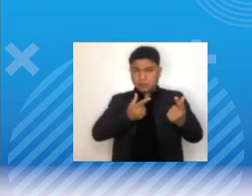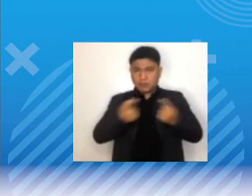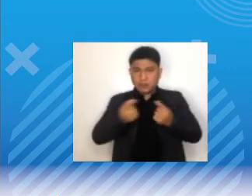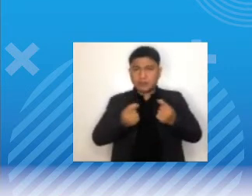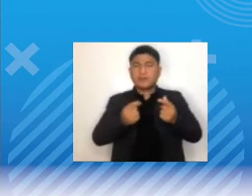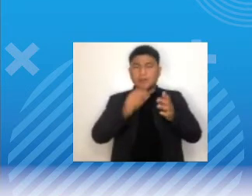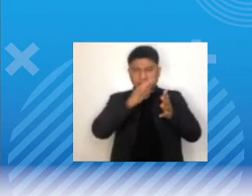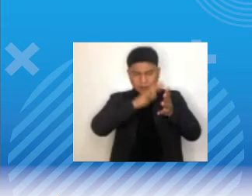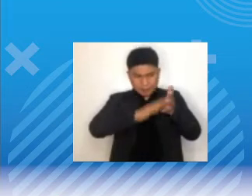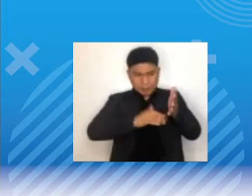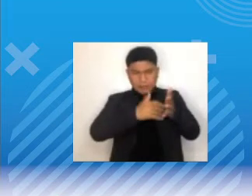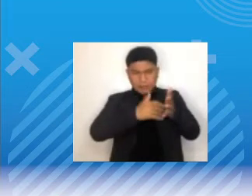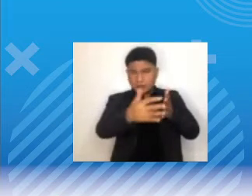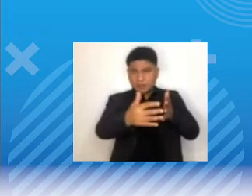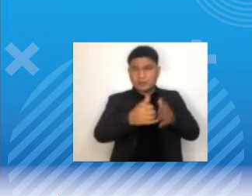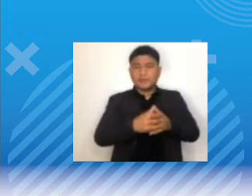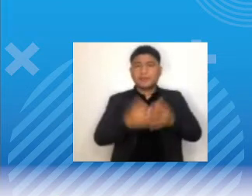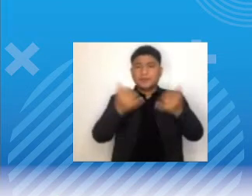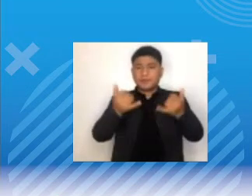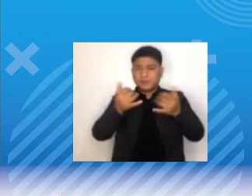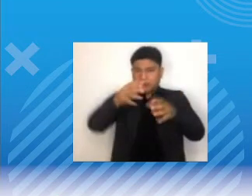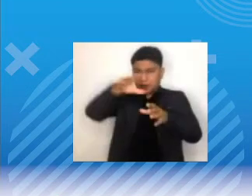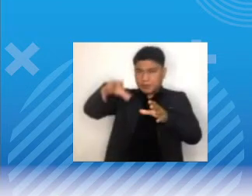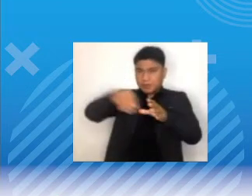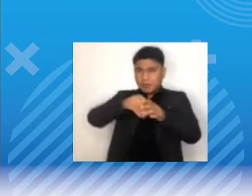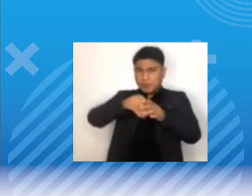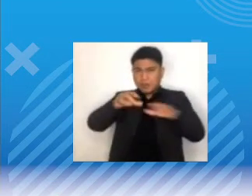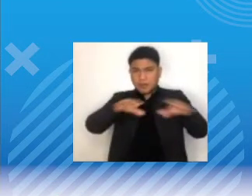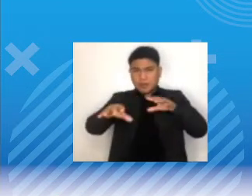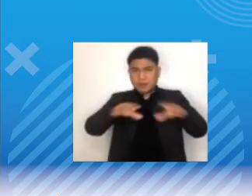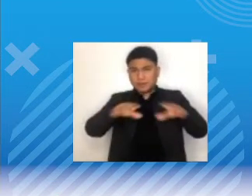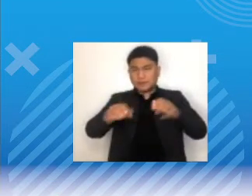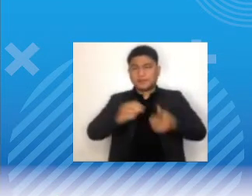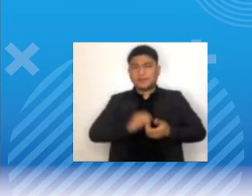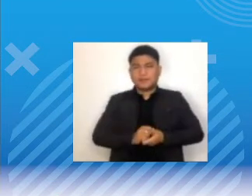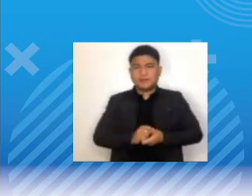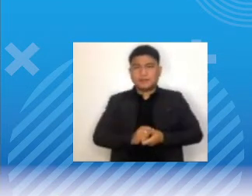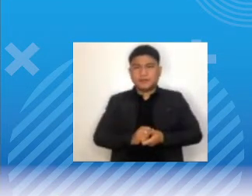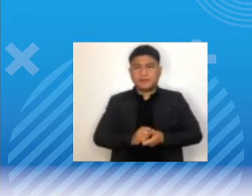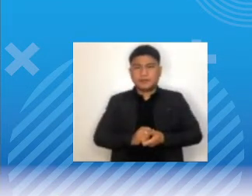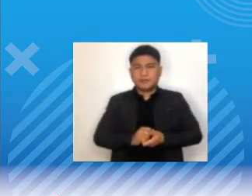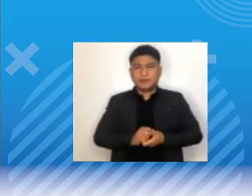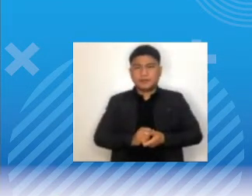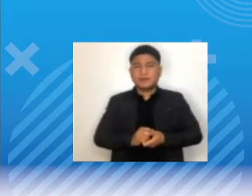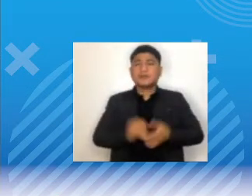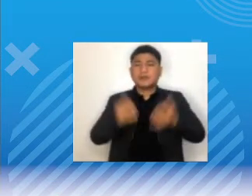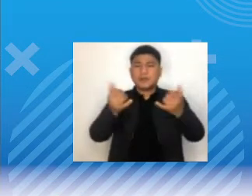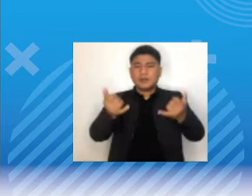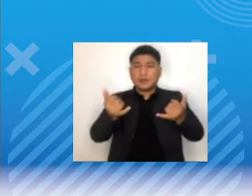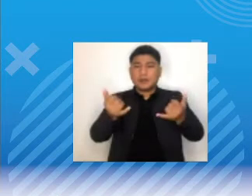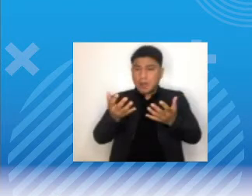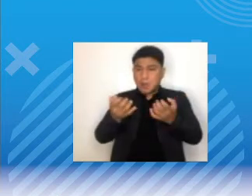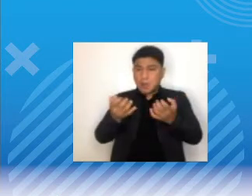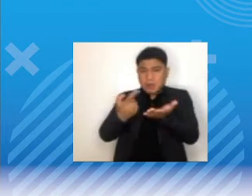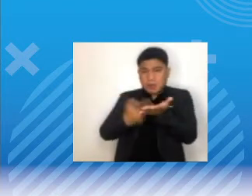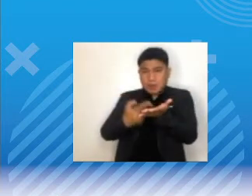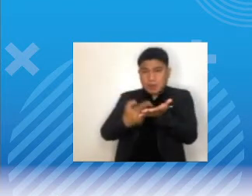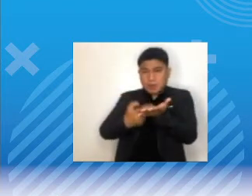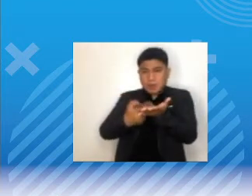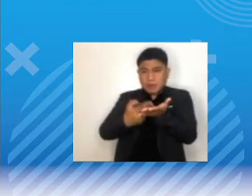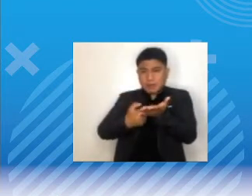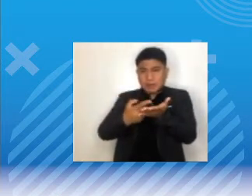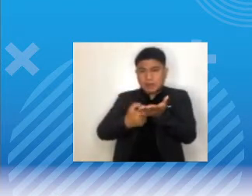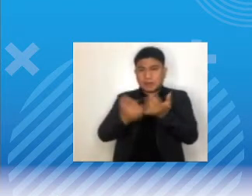control. And include activities that refuel. Okay, so now I want to talk about a very